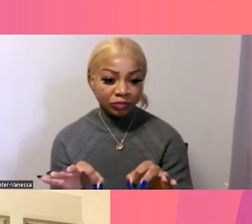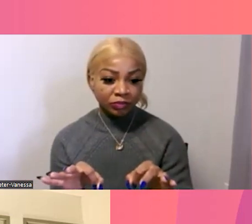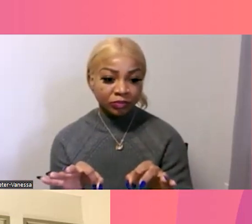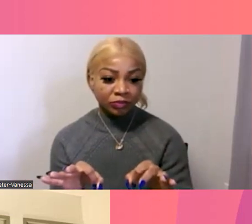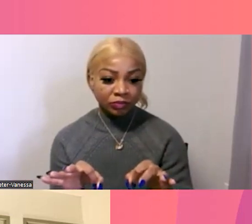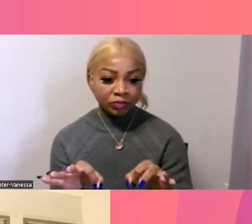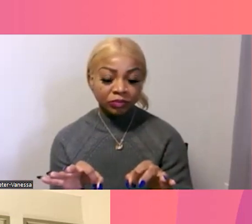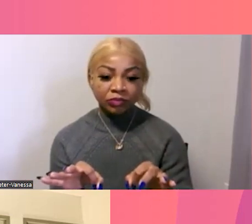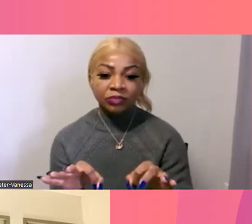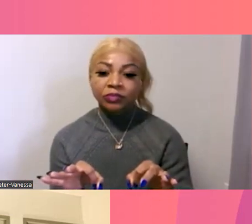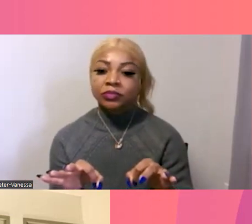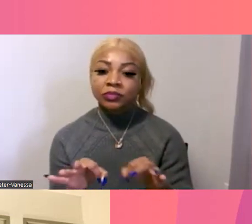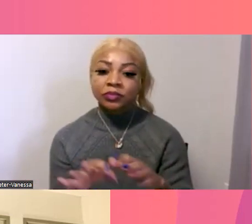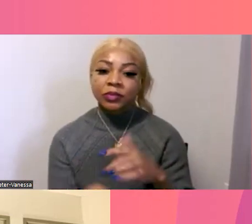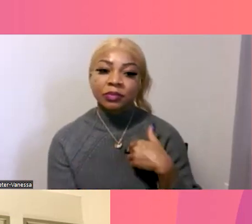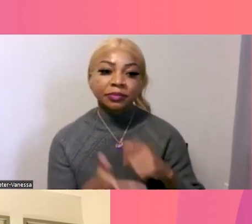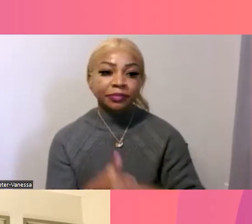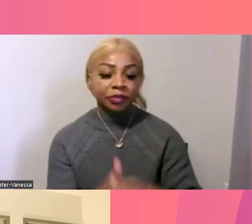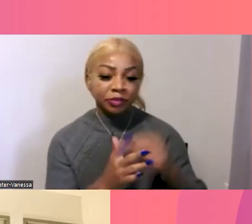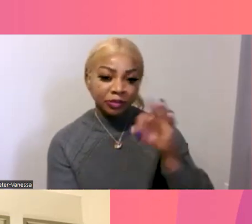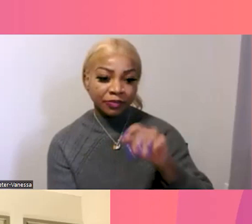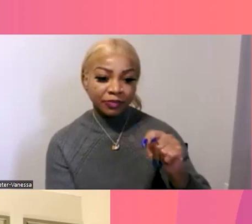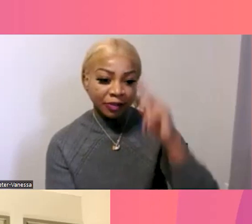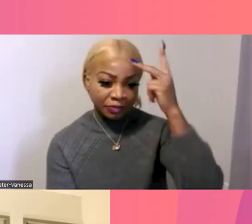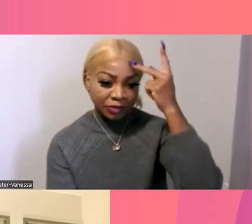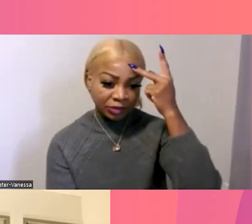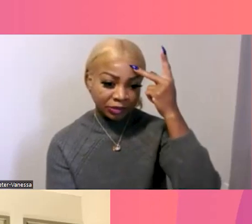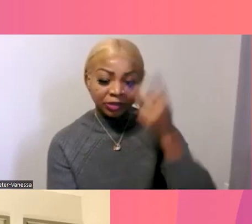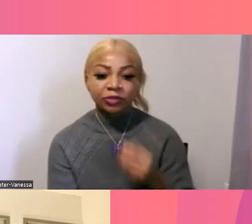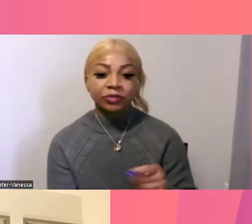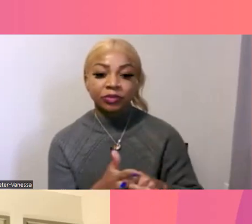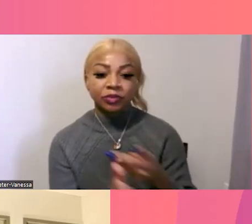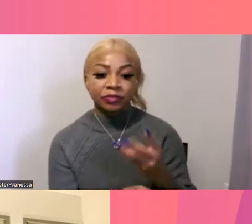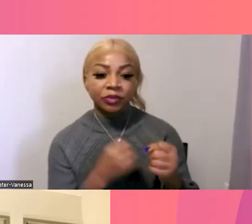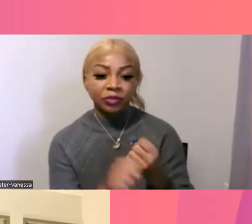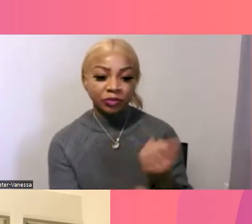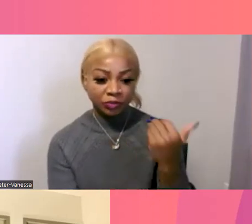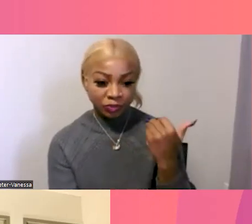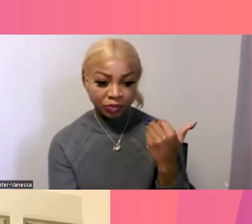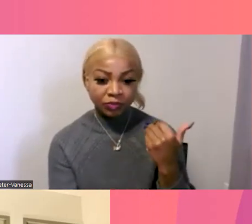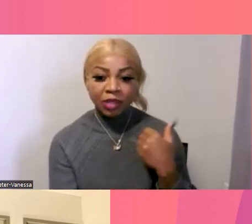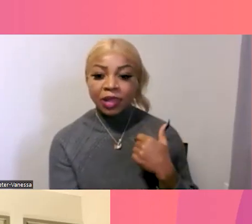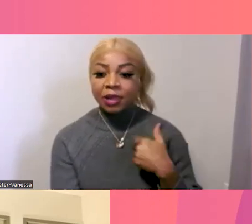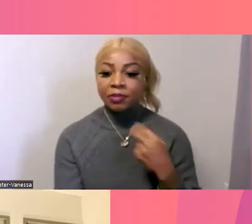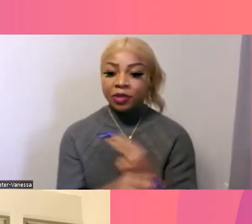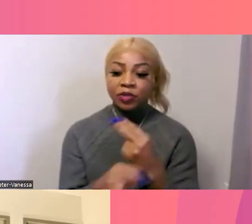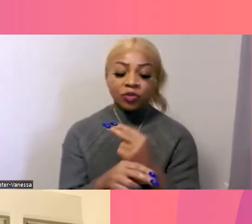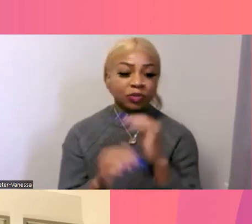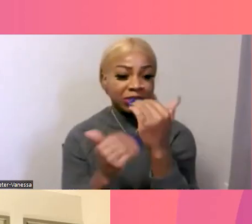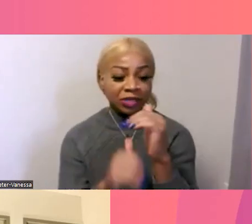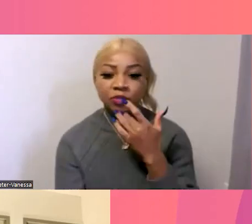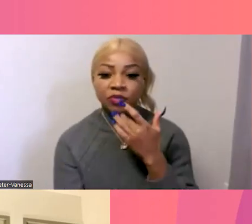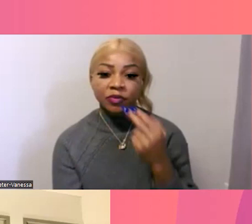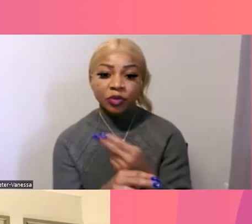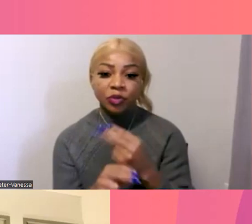fat politics like 10 years ago, my use of fat was very limited. I used to prefer using